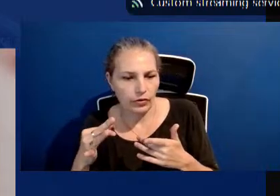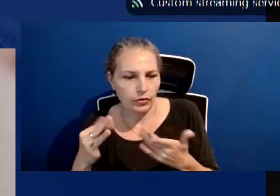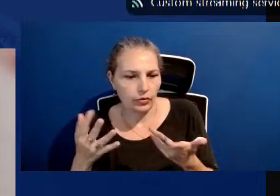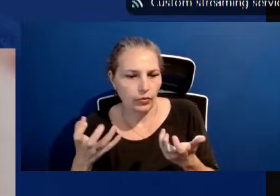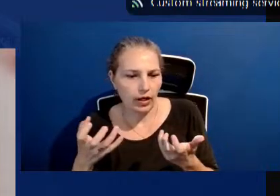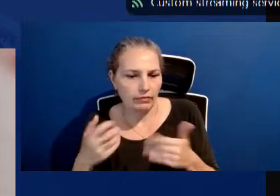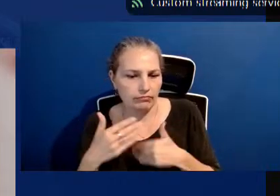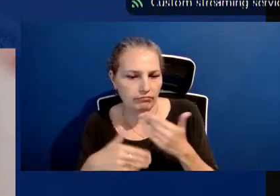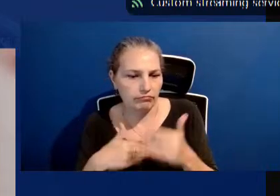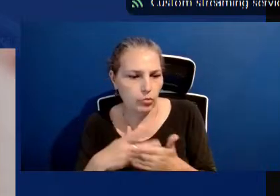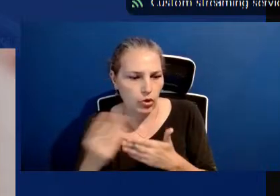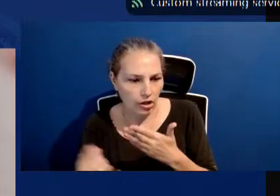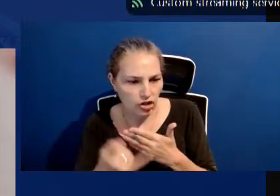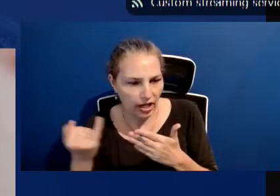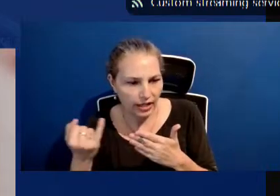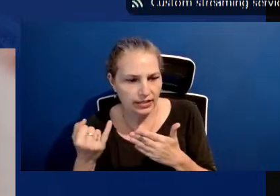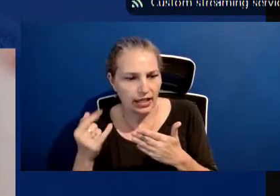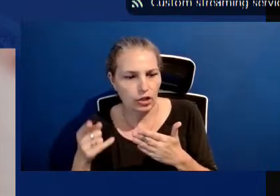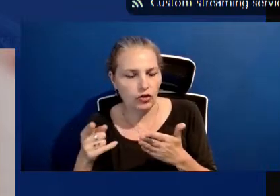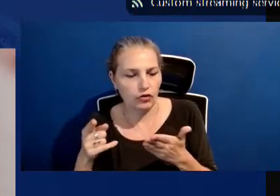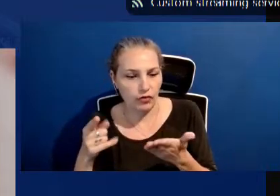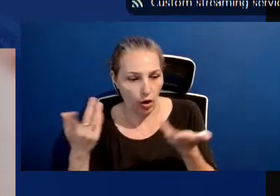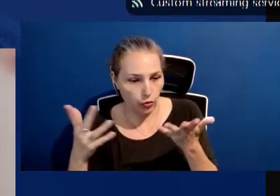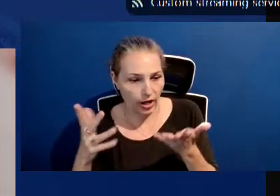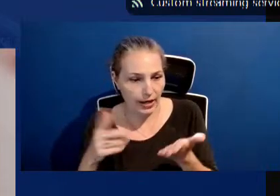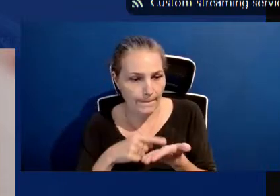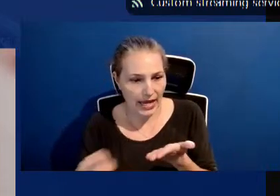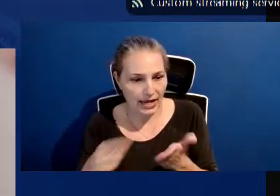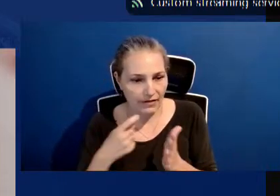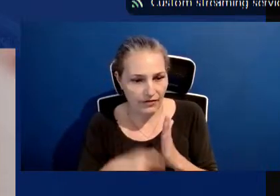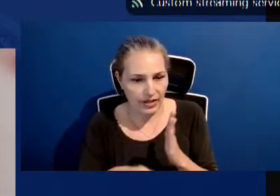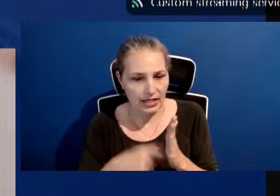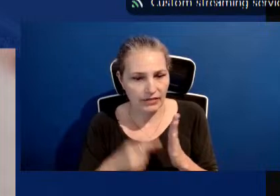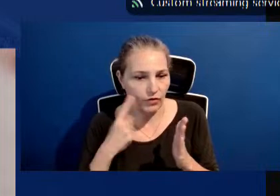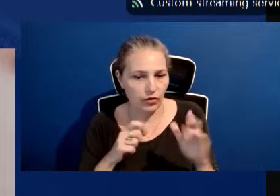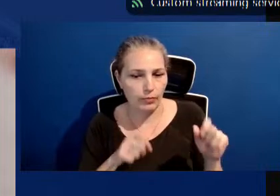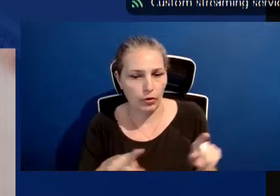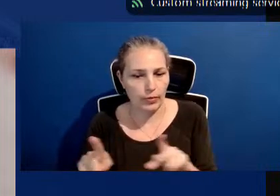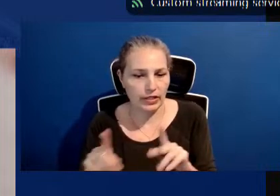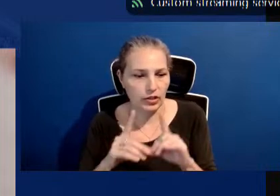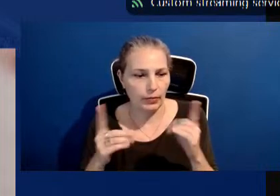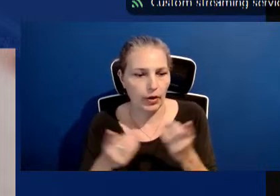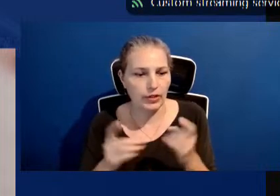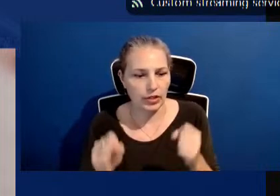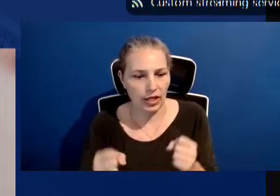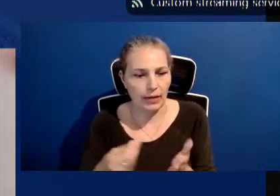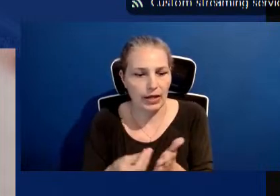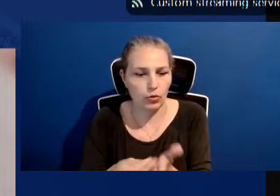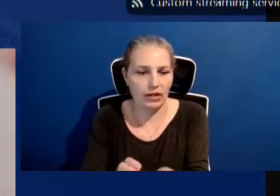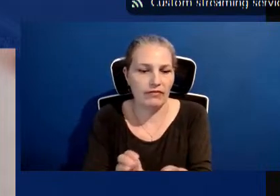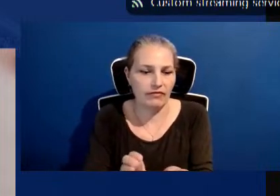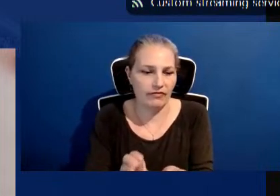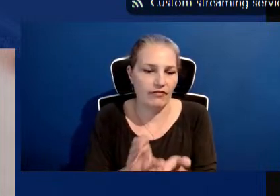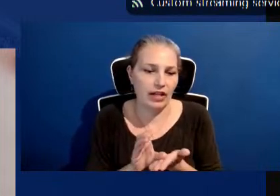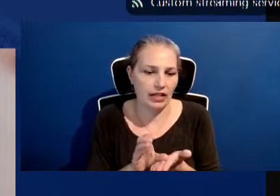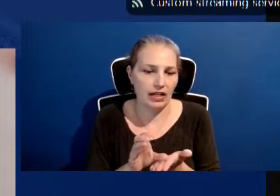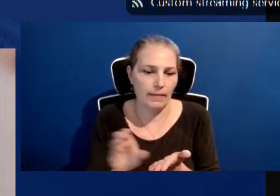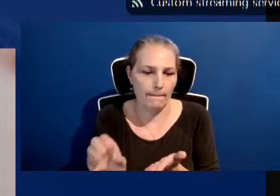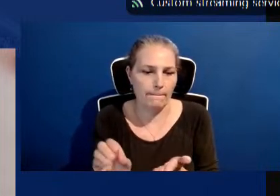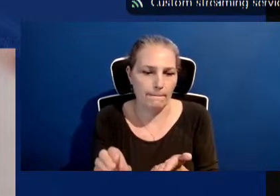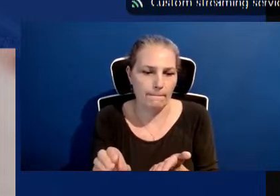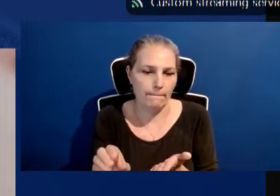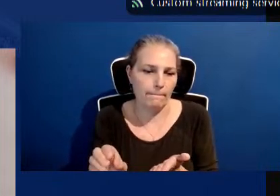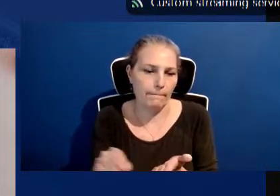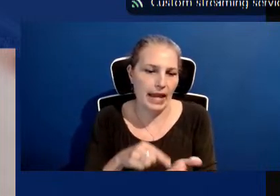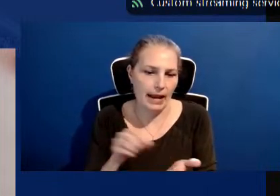also. And as an update, we have received 310 forms for refund to date. And we have emailed all applicants